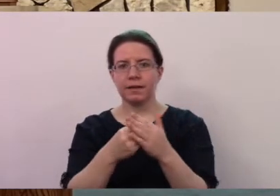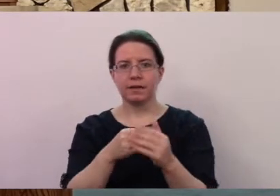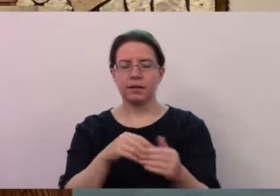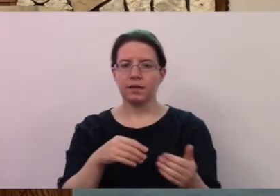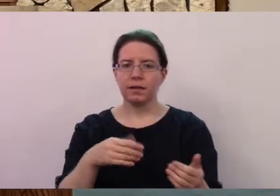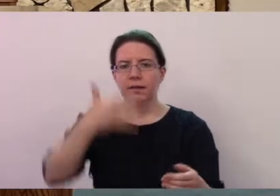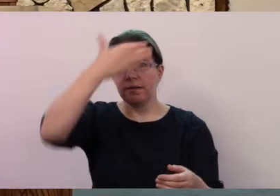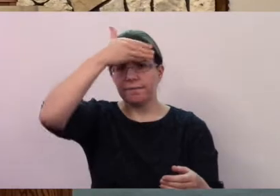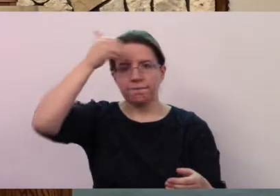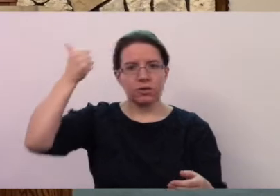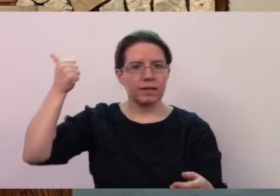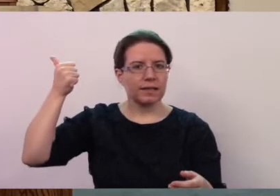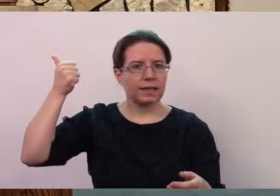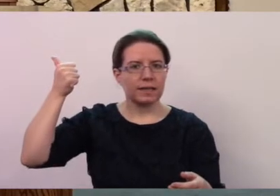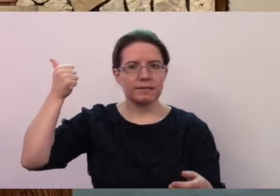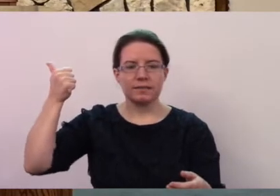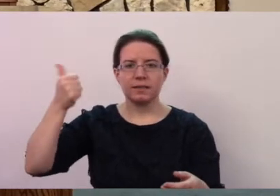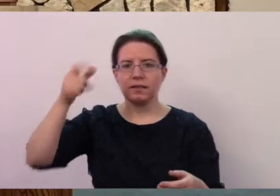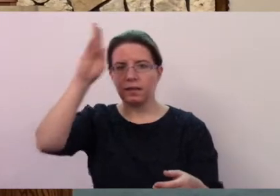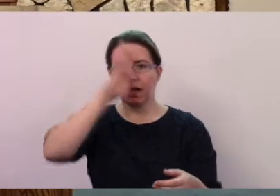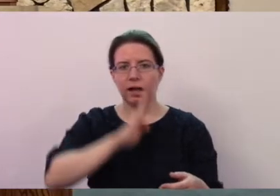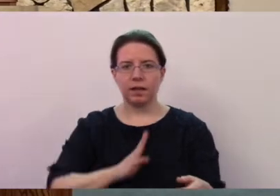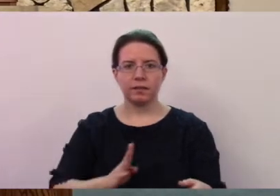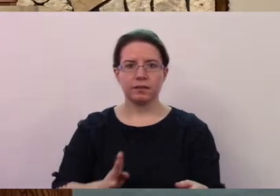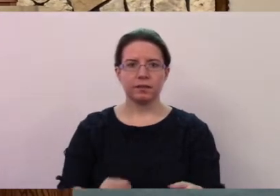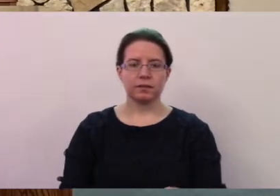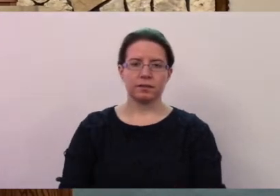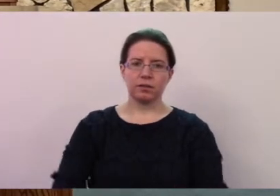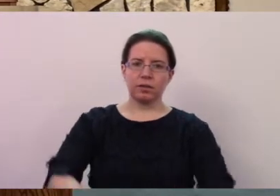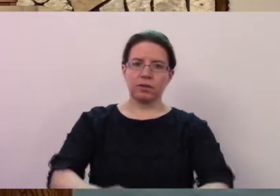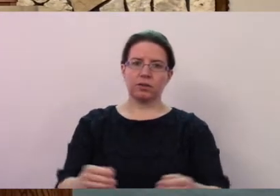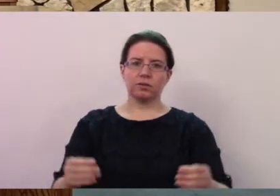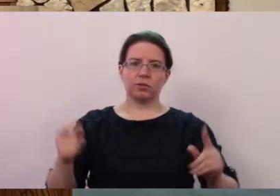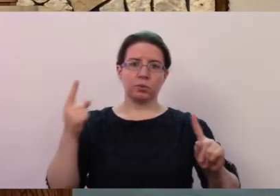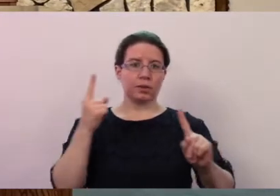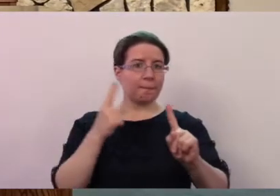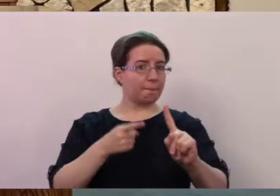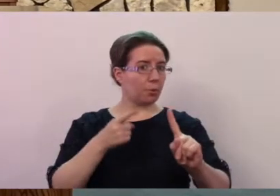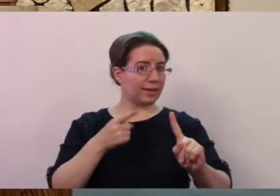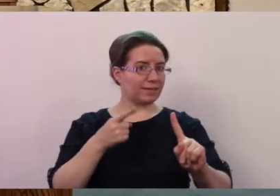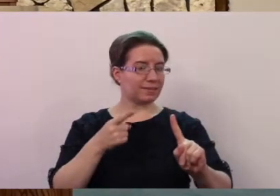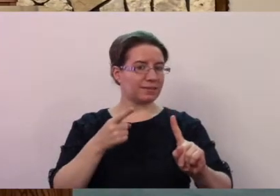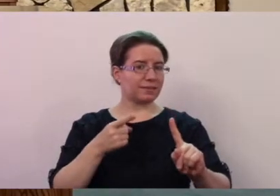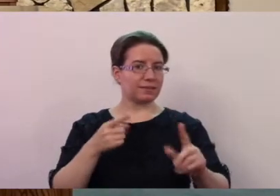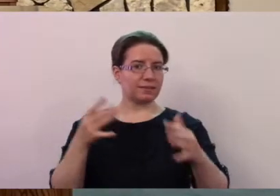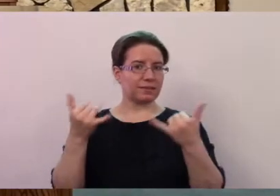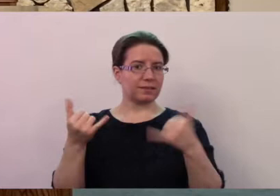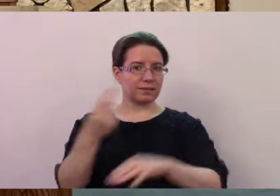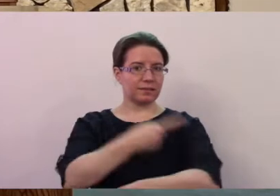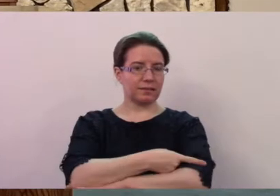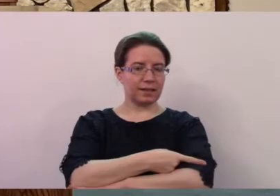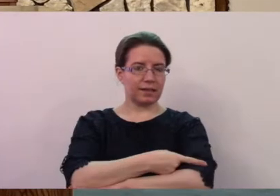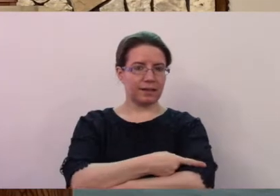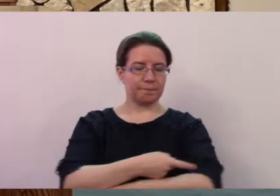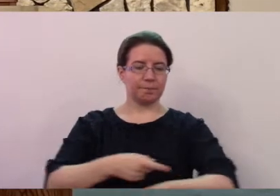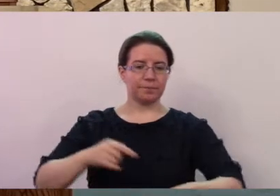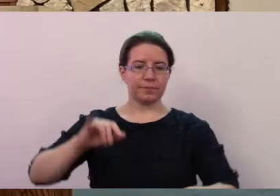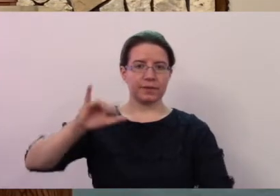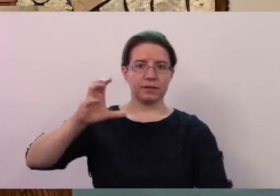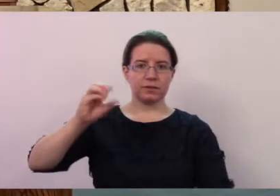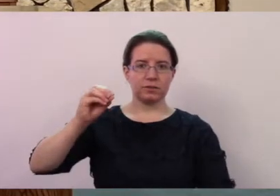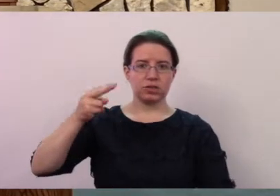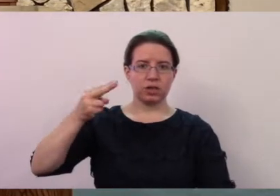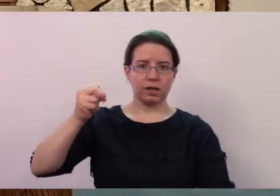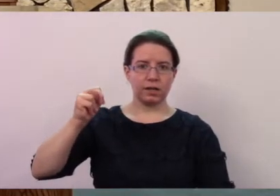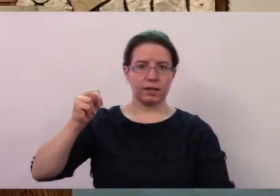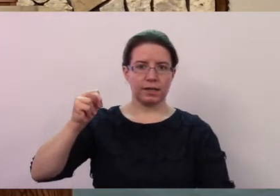So my main text for you today is a salvation text found in John, the 3rd chapter, and